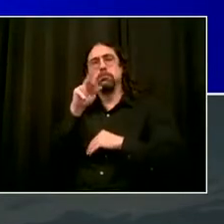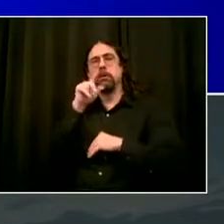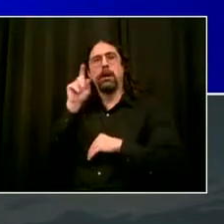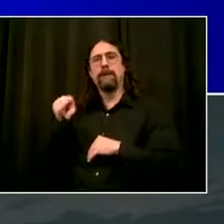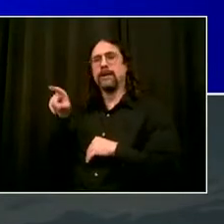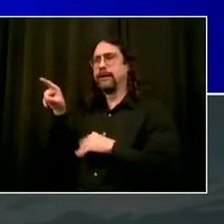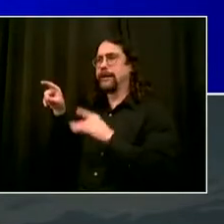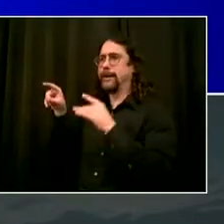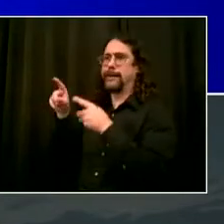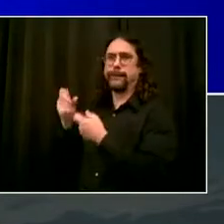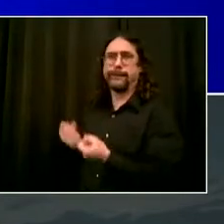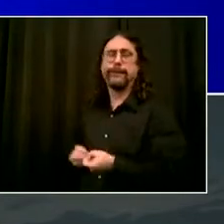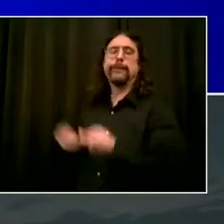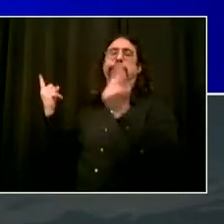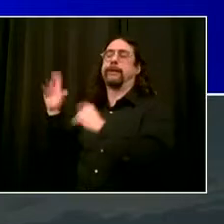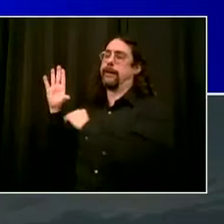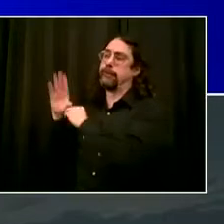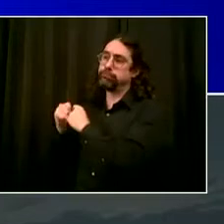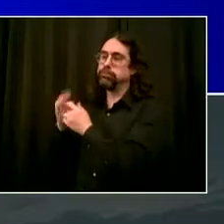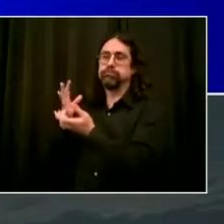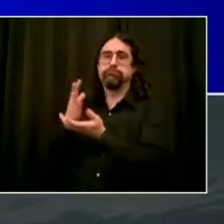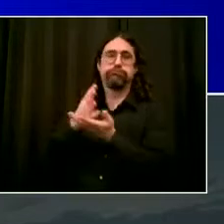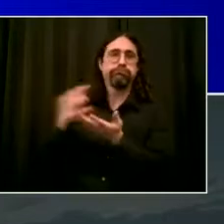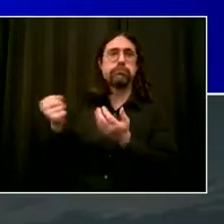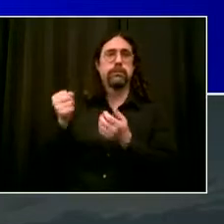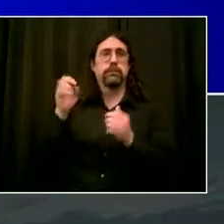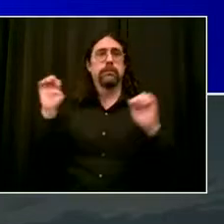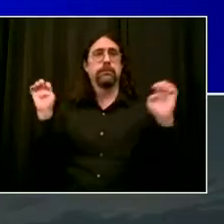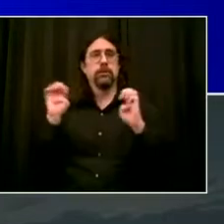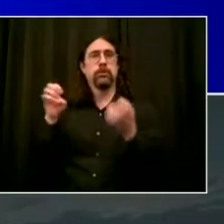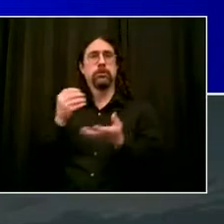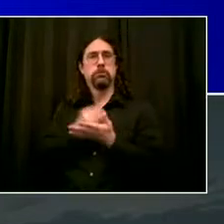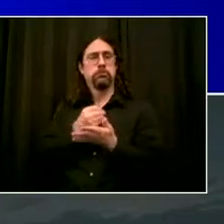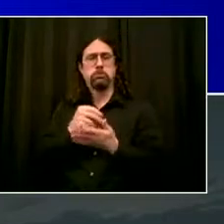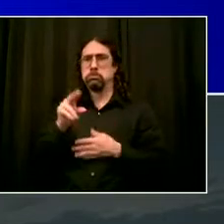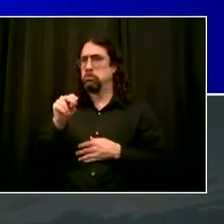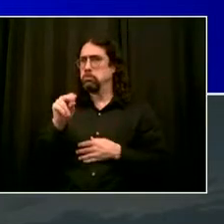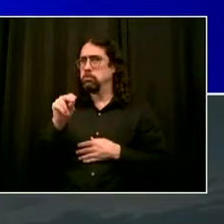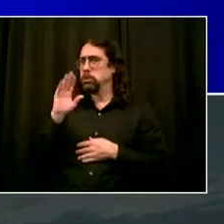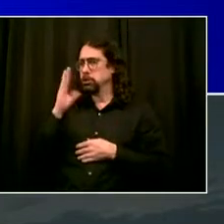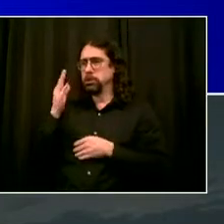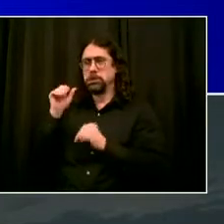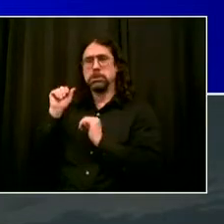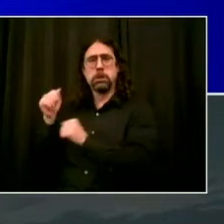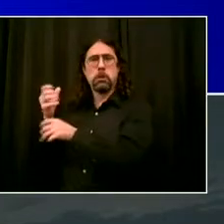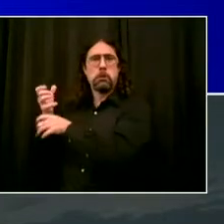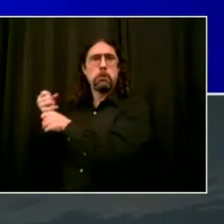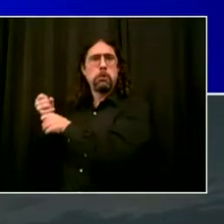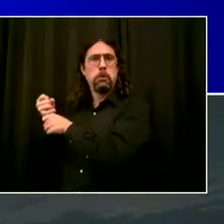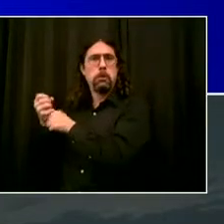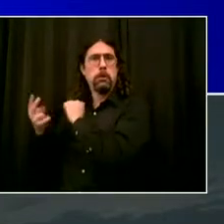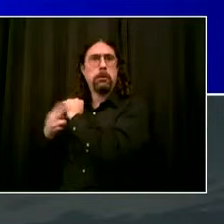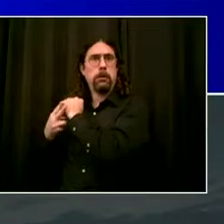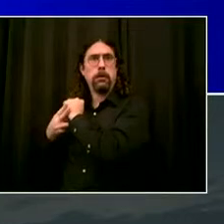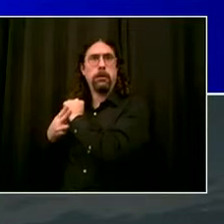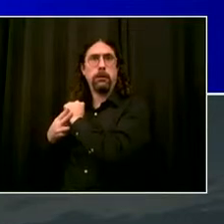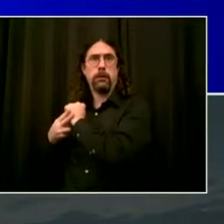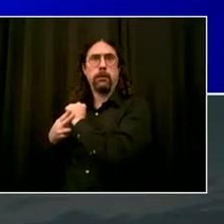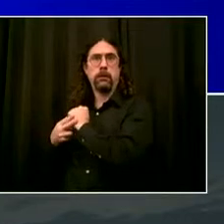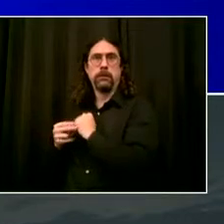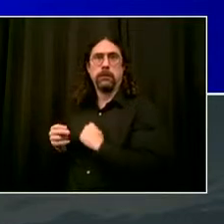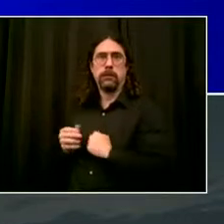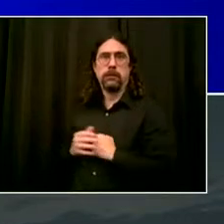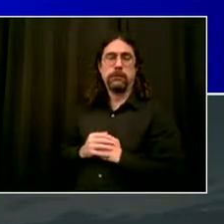going there's some good news it helped us the city government to keep going but there's not only good news to say the least there's some bad